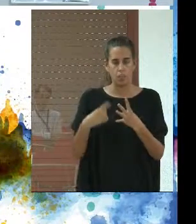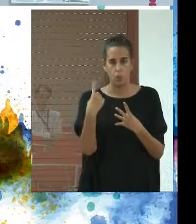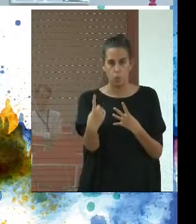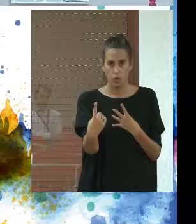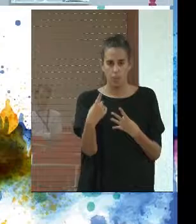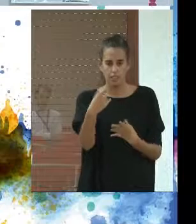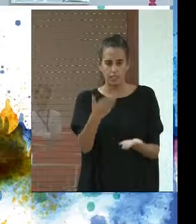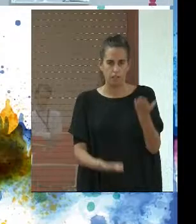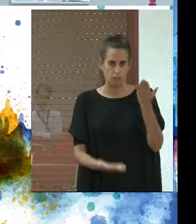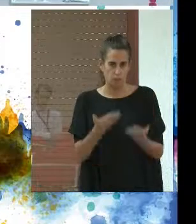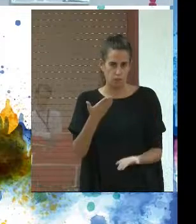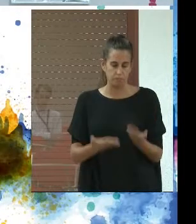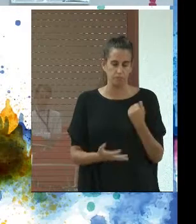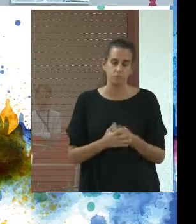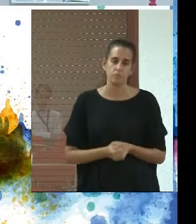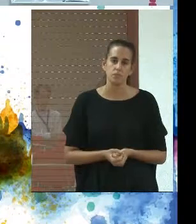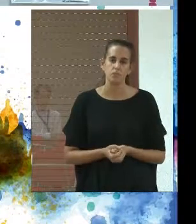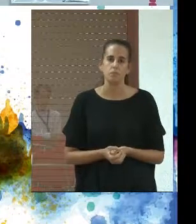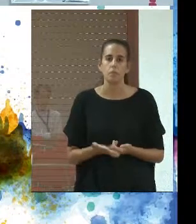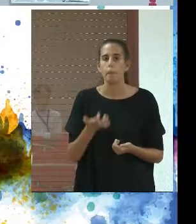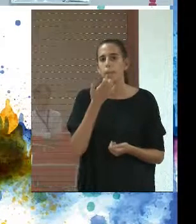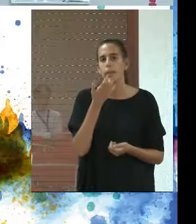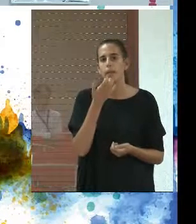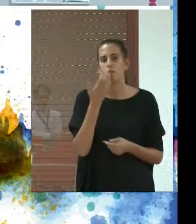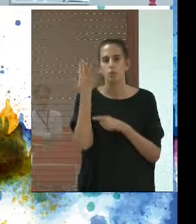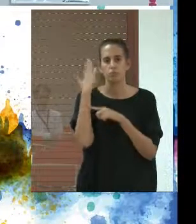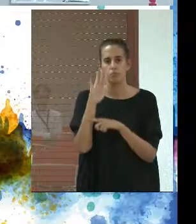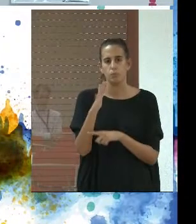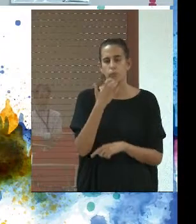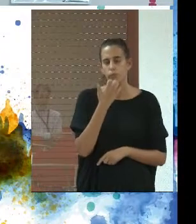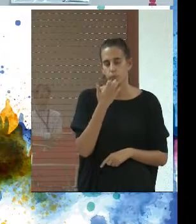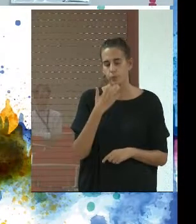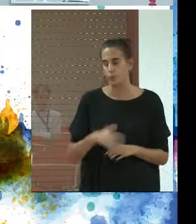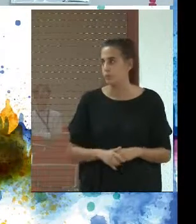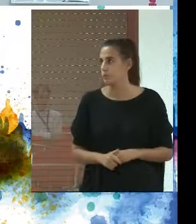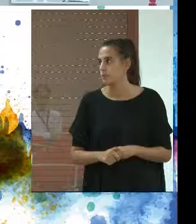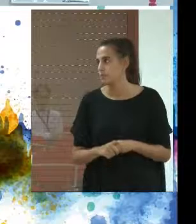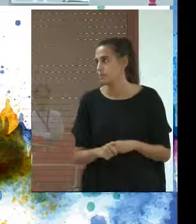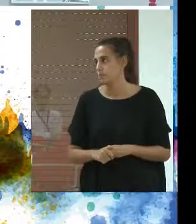decide on a prototype, which is then evaluated. I'll give you an example.